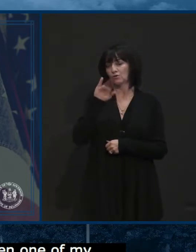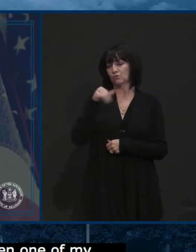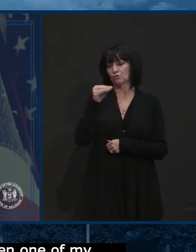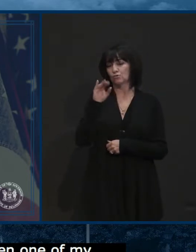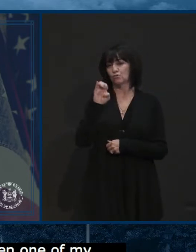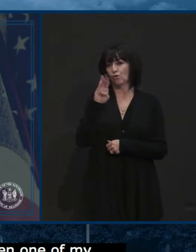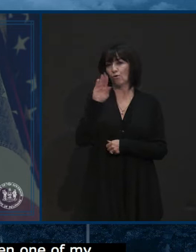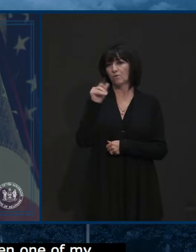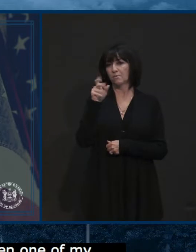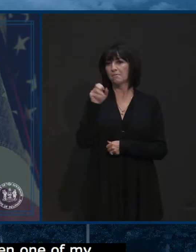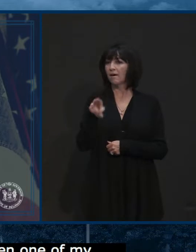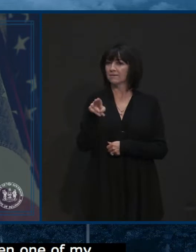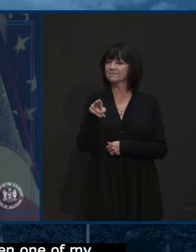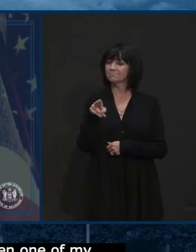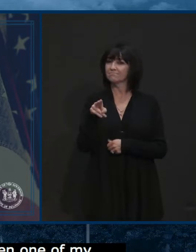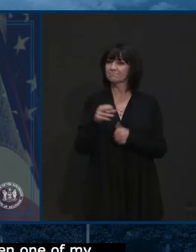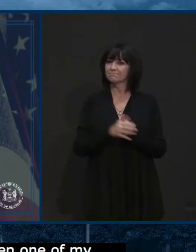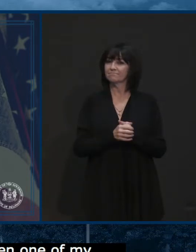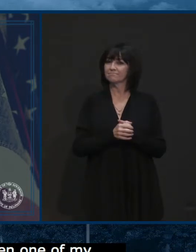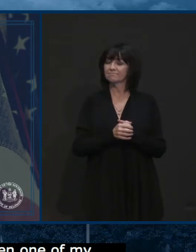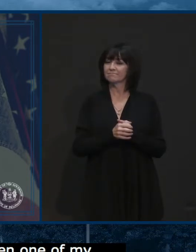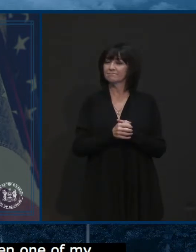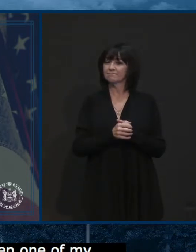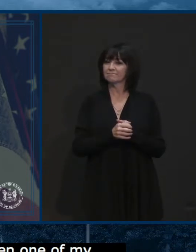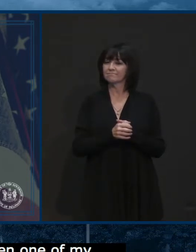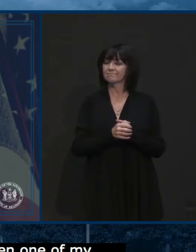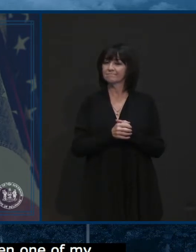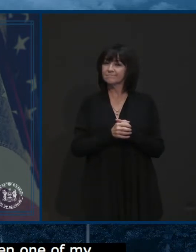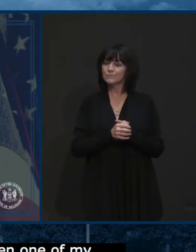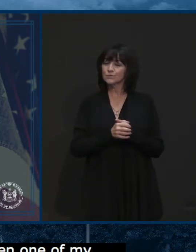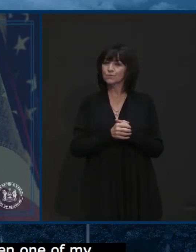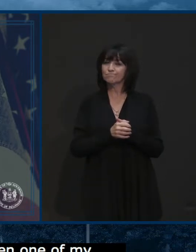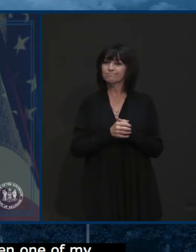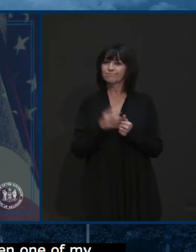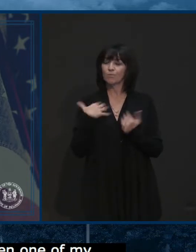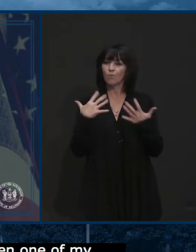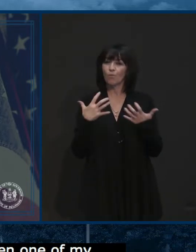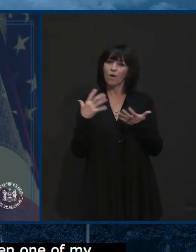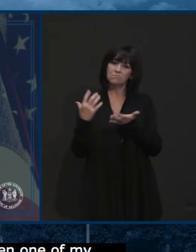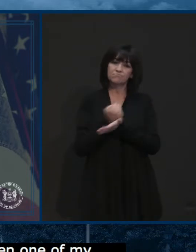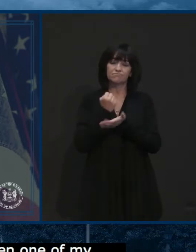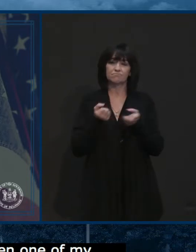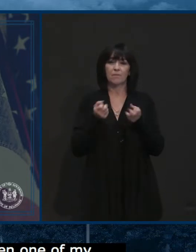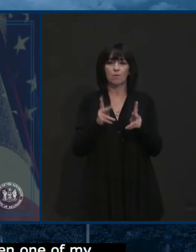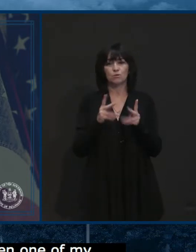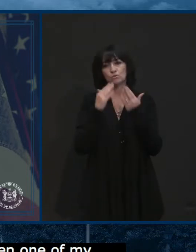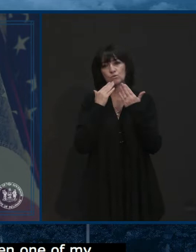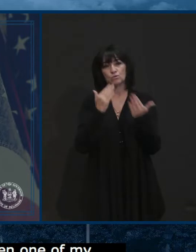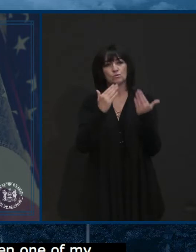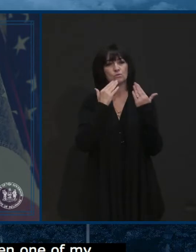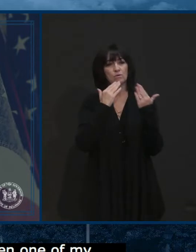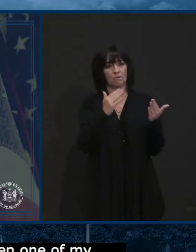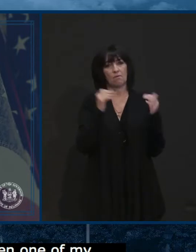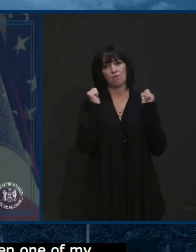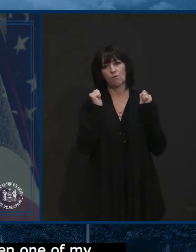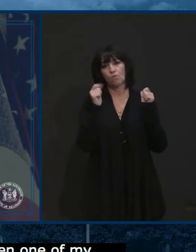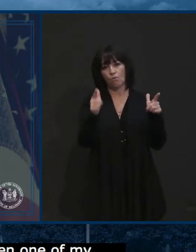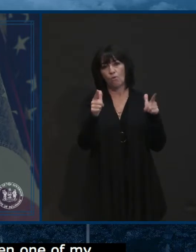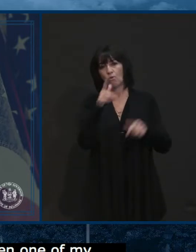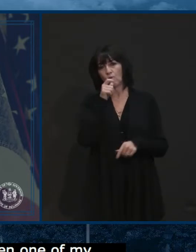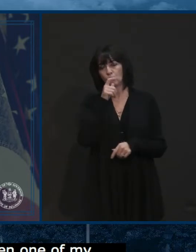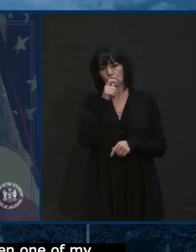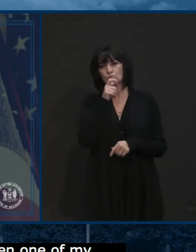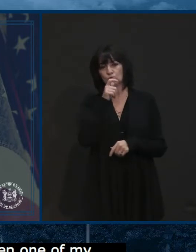really to thank and show our appreciation for those